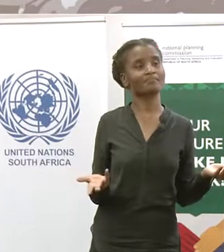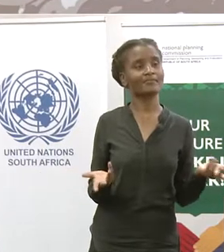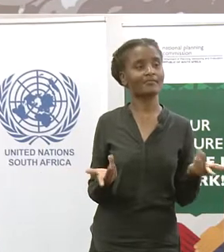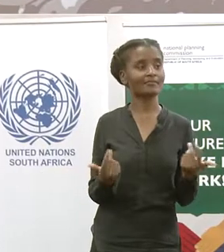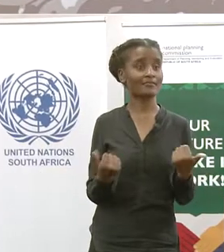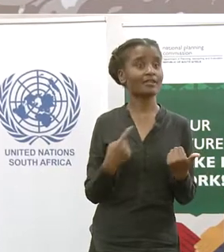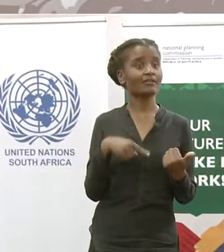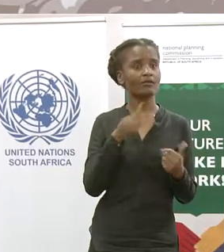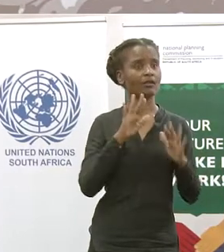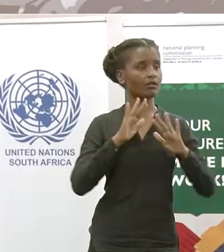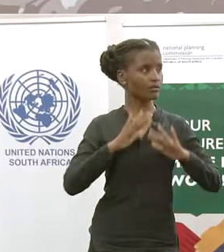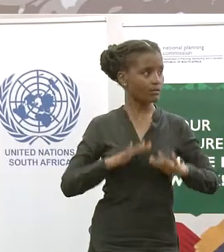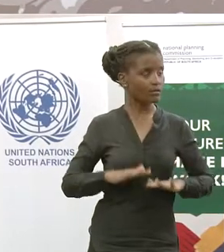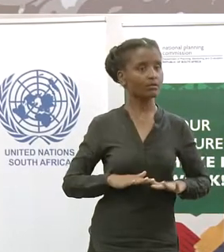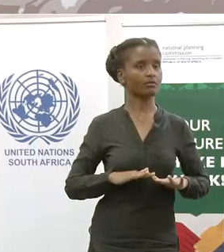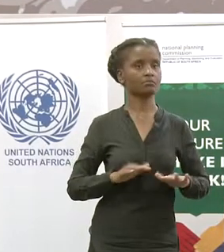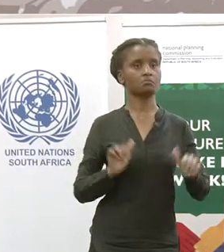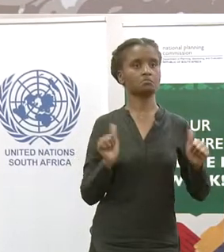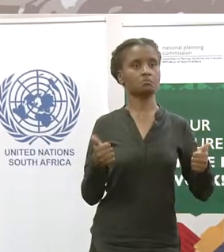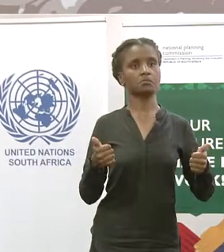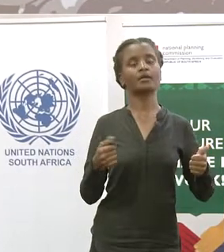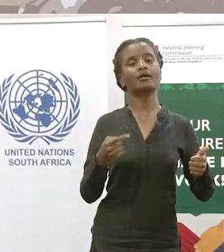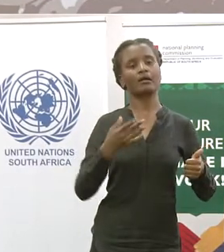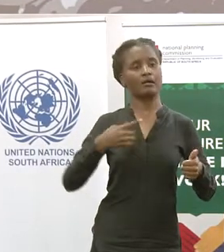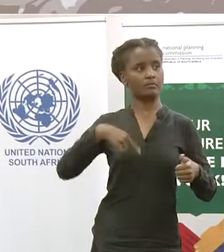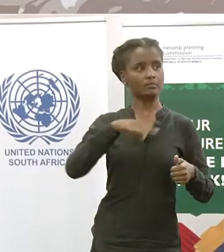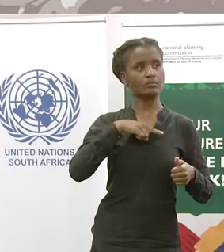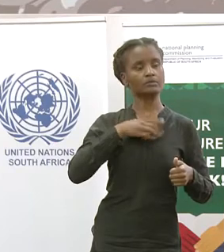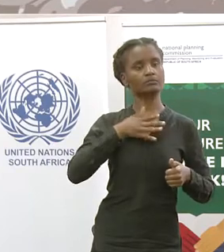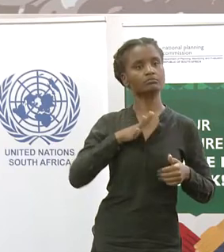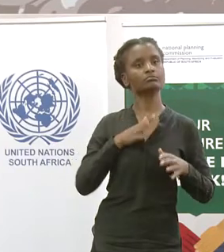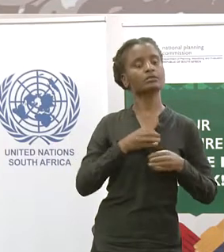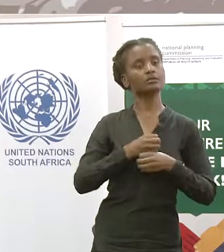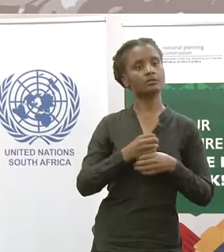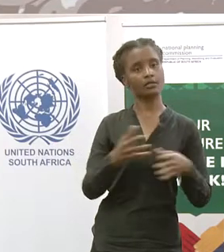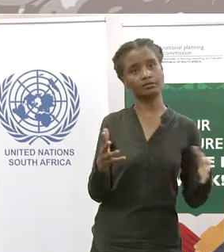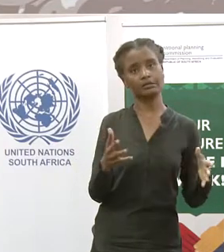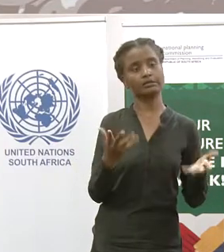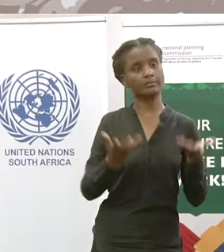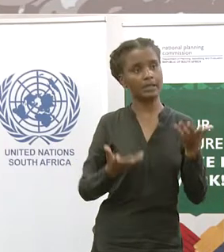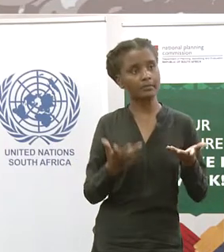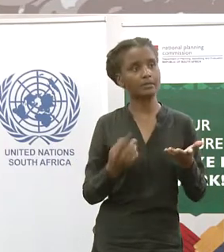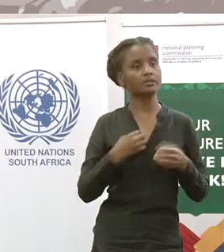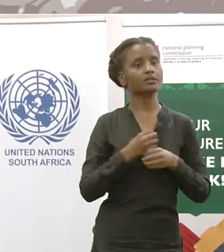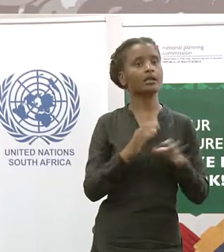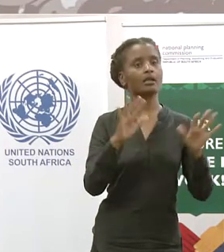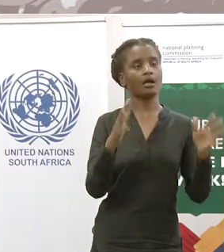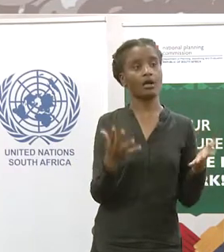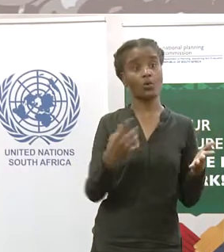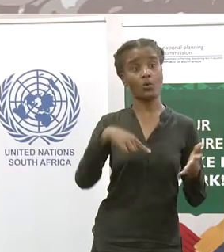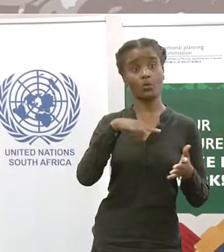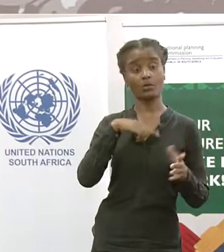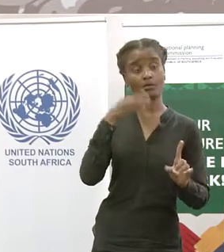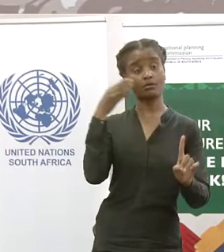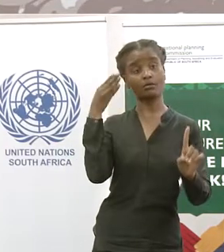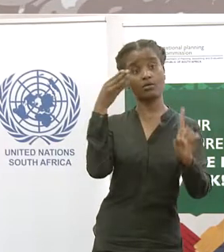if we're all settled, then I would like us to start, maybe start with an acknowledgement that our intention,